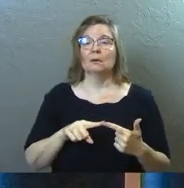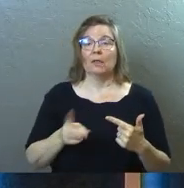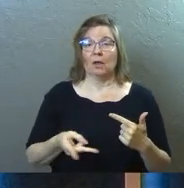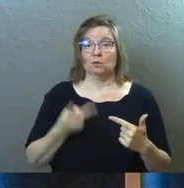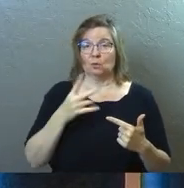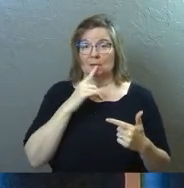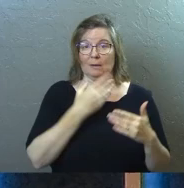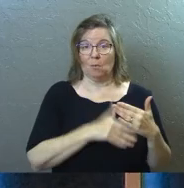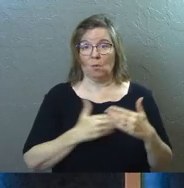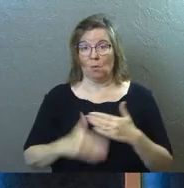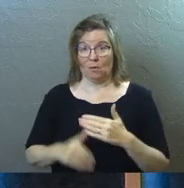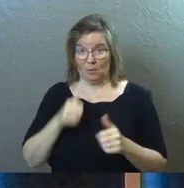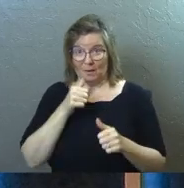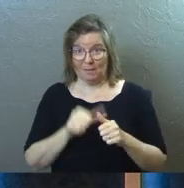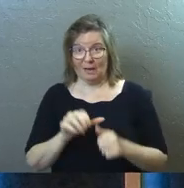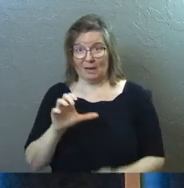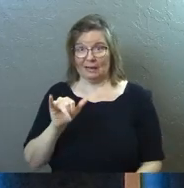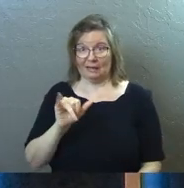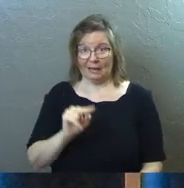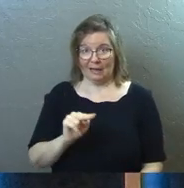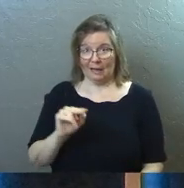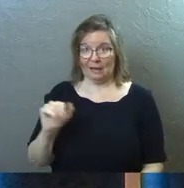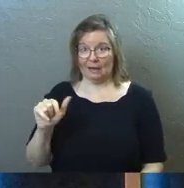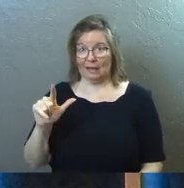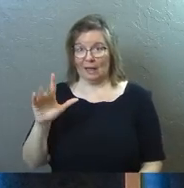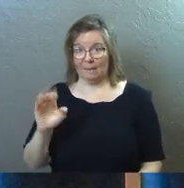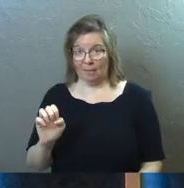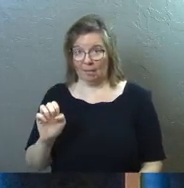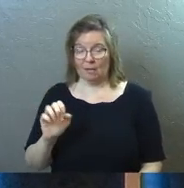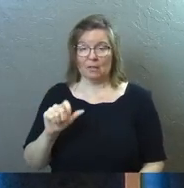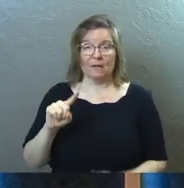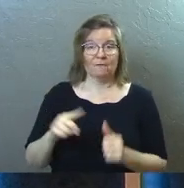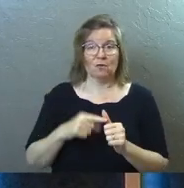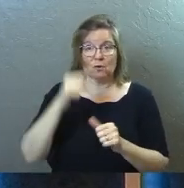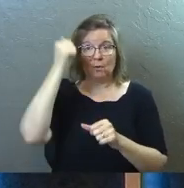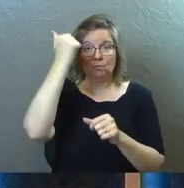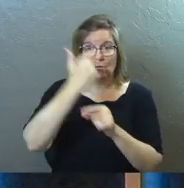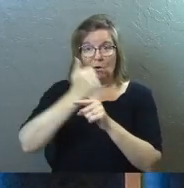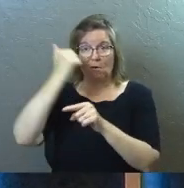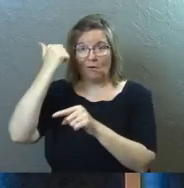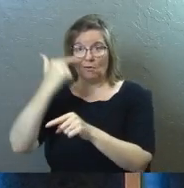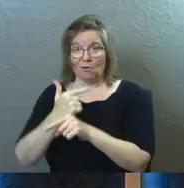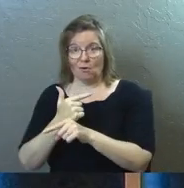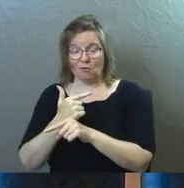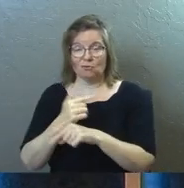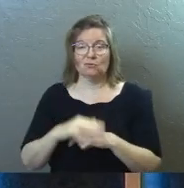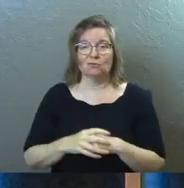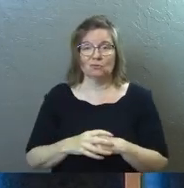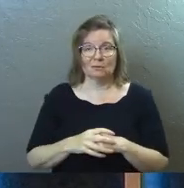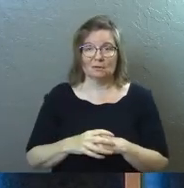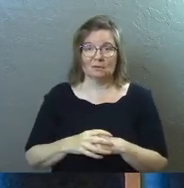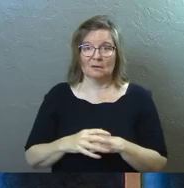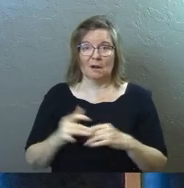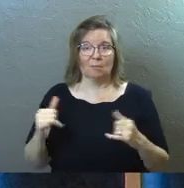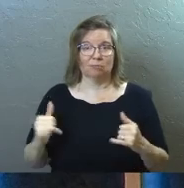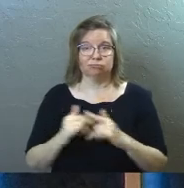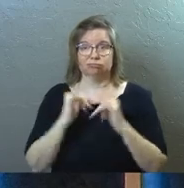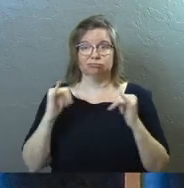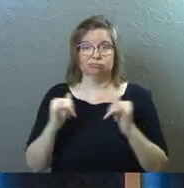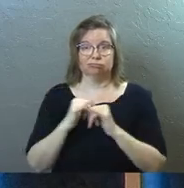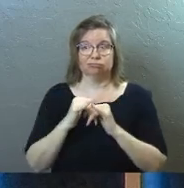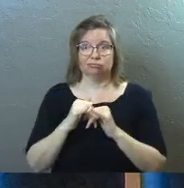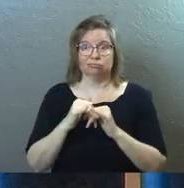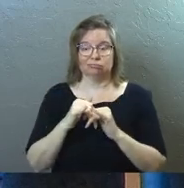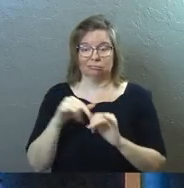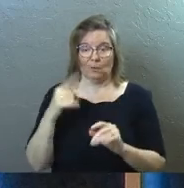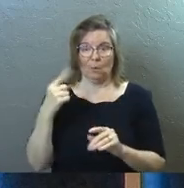two kids. Do you remember them? Cain and Abel, the very first brothers, the very first sibling rivalry led to murder. We can't